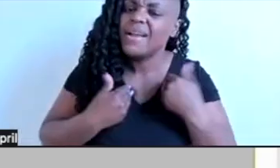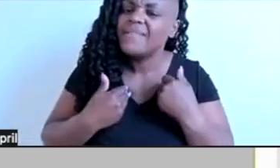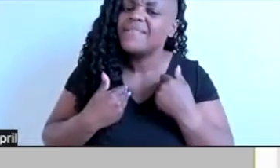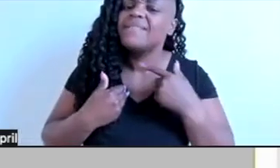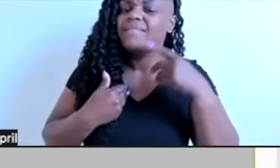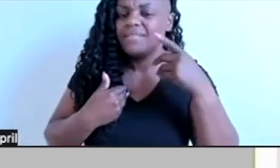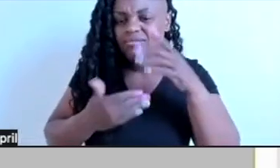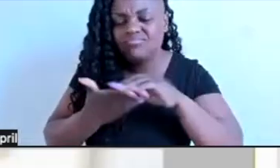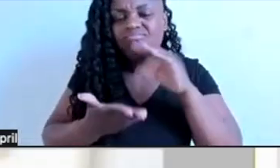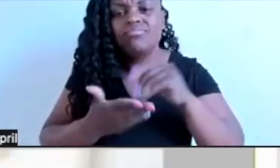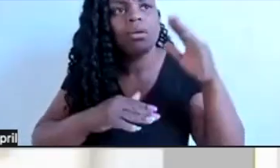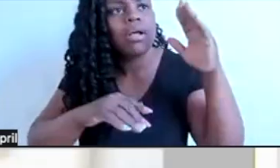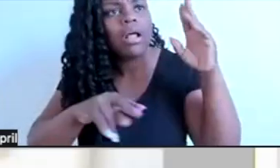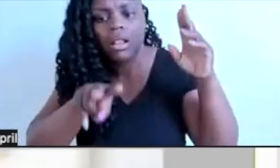neighborhood.